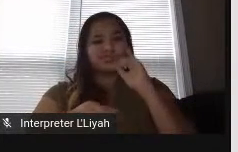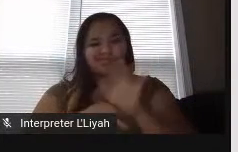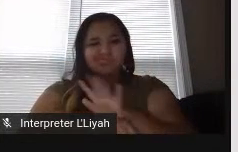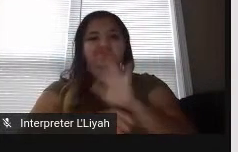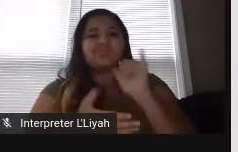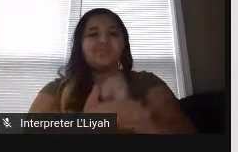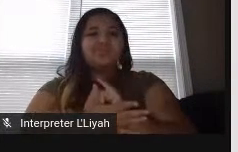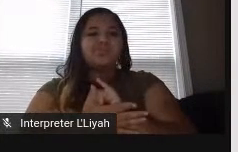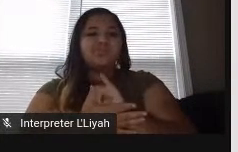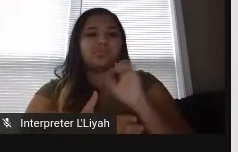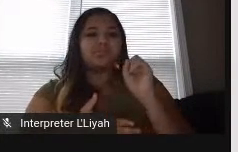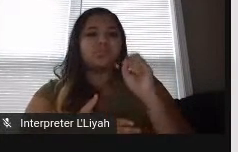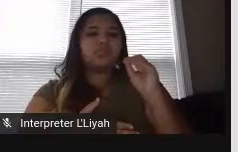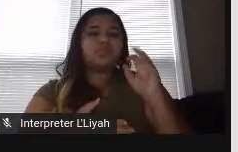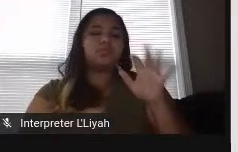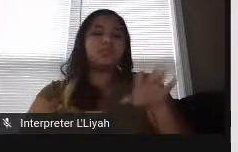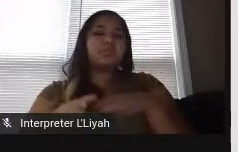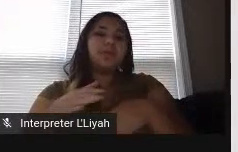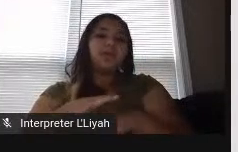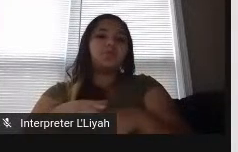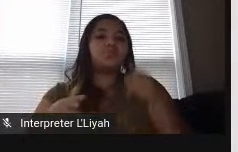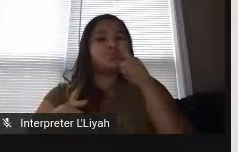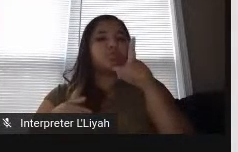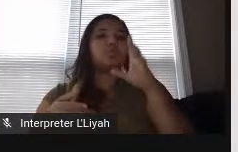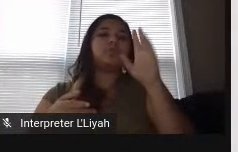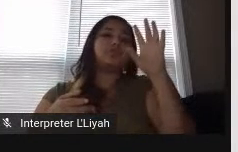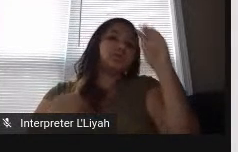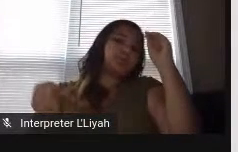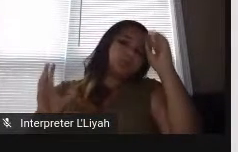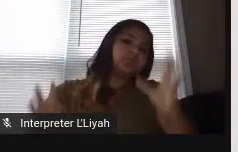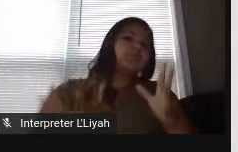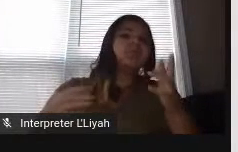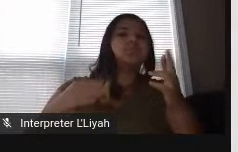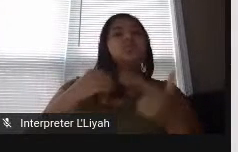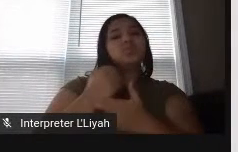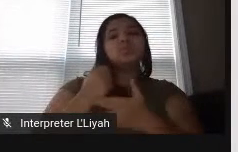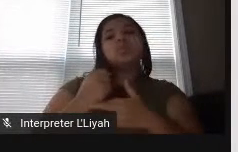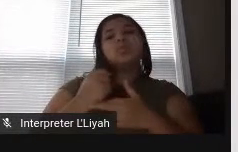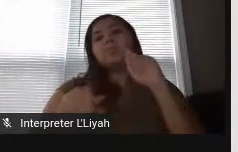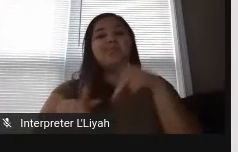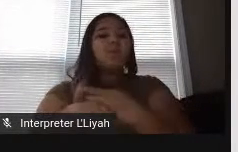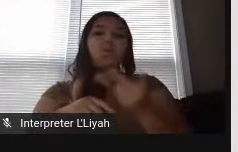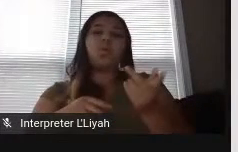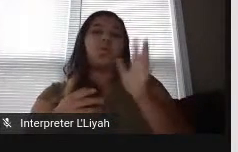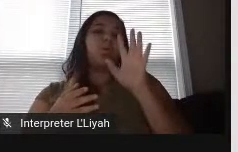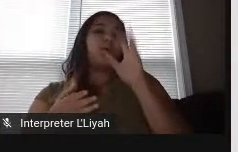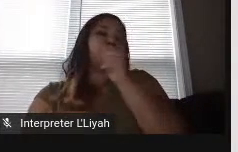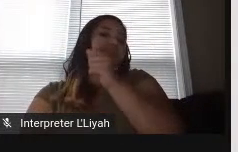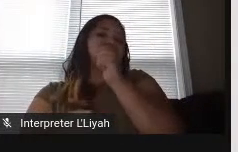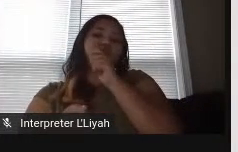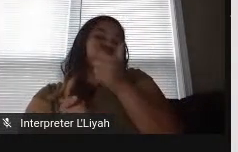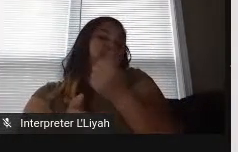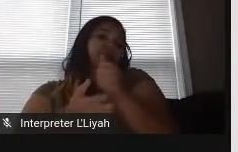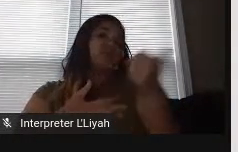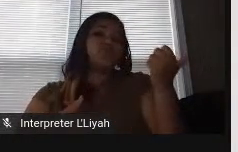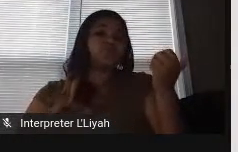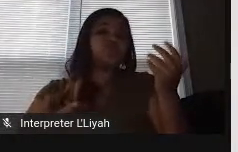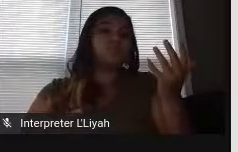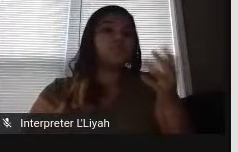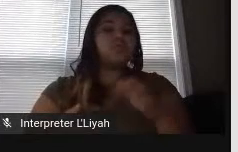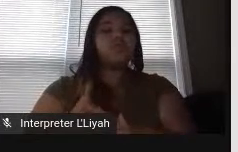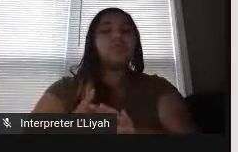it is basically you, the SPED teacher, the resource teacher, the principal or vice principal,